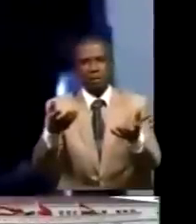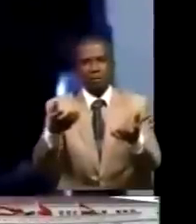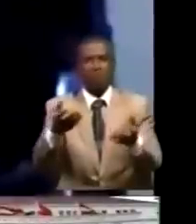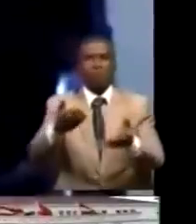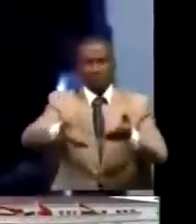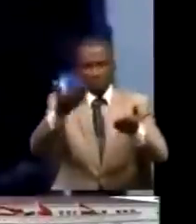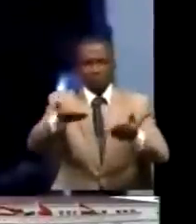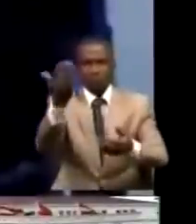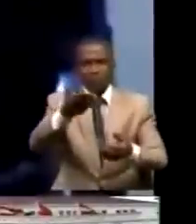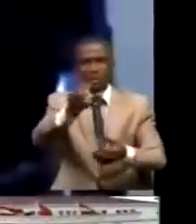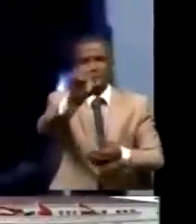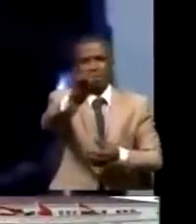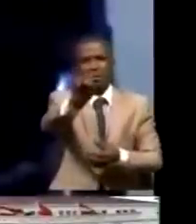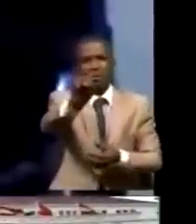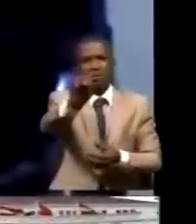Savannah.